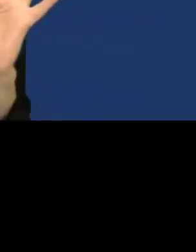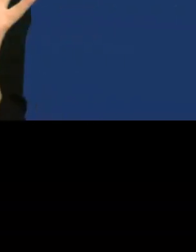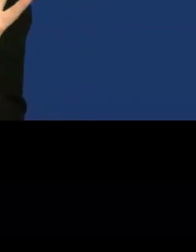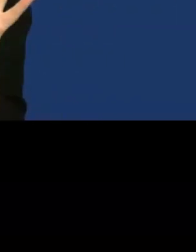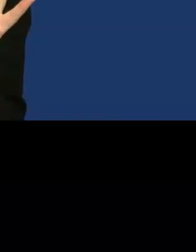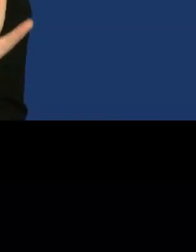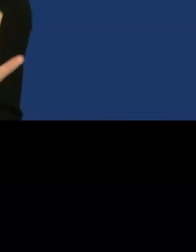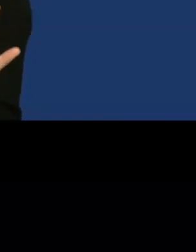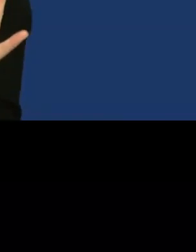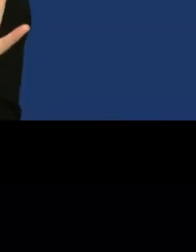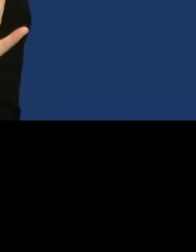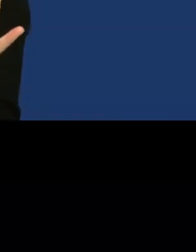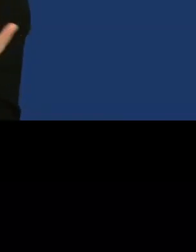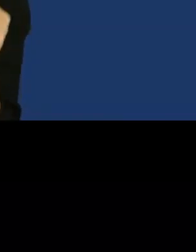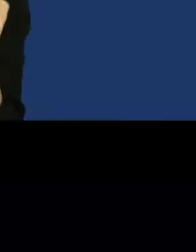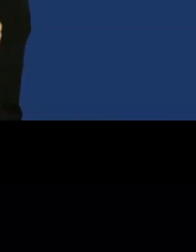points threshold.